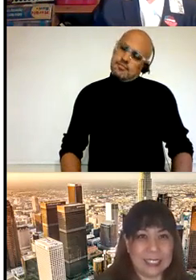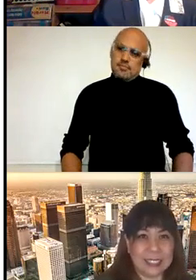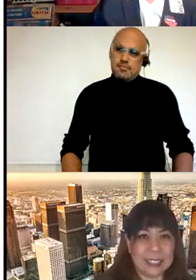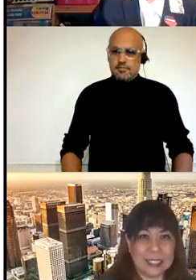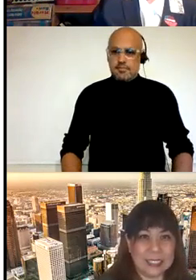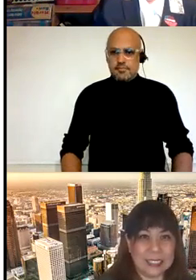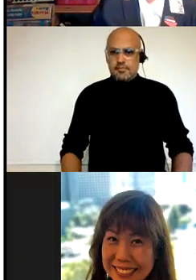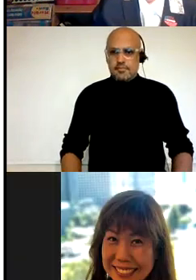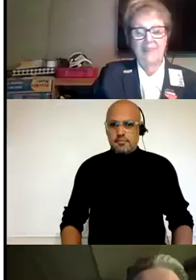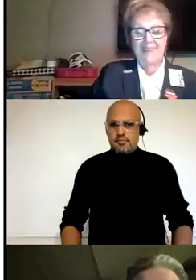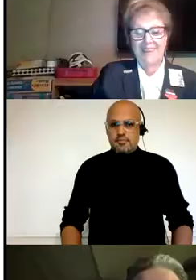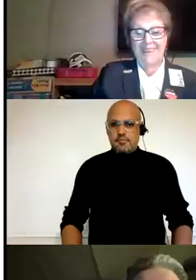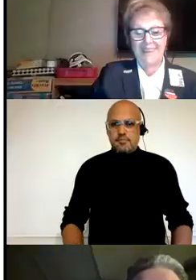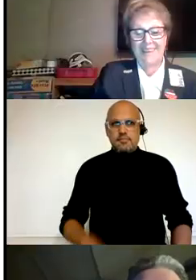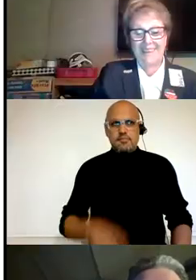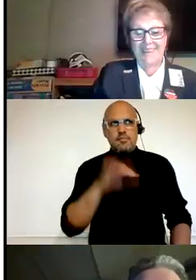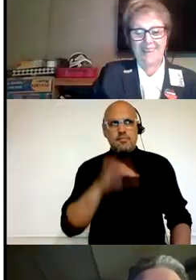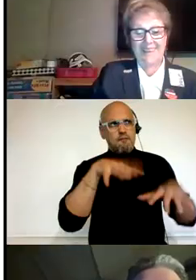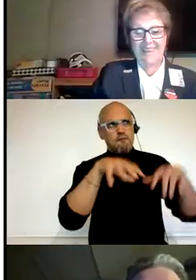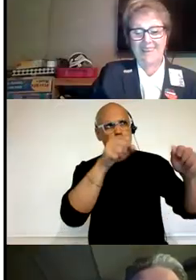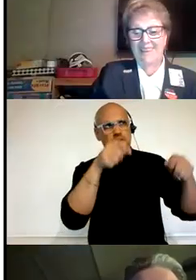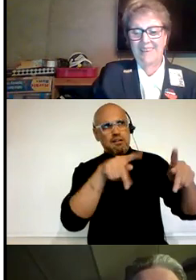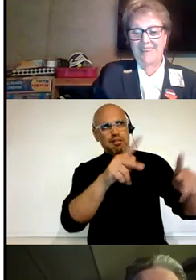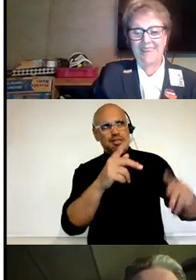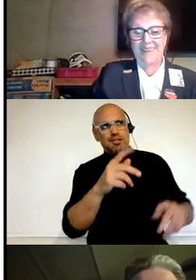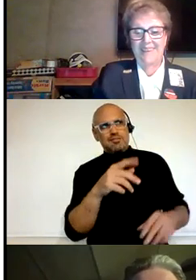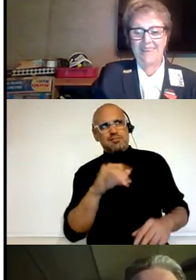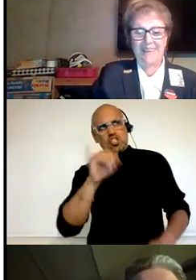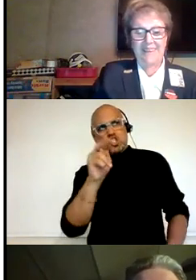If the host can allow Janet and myself, please.